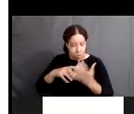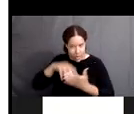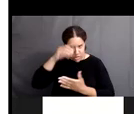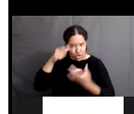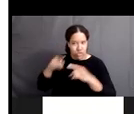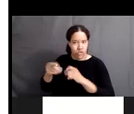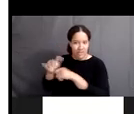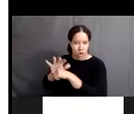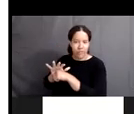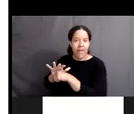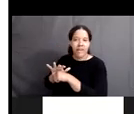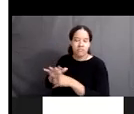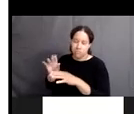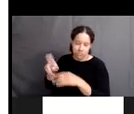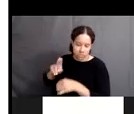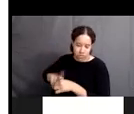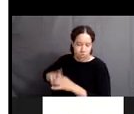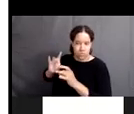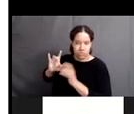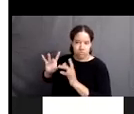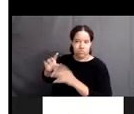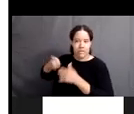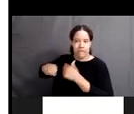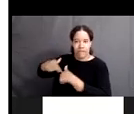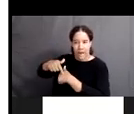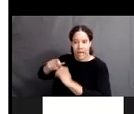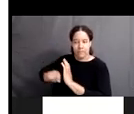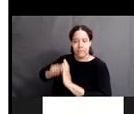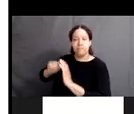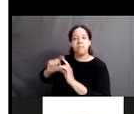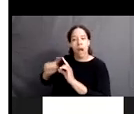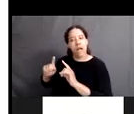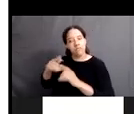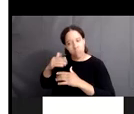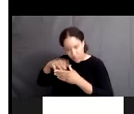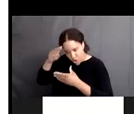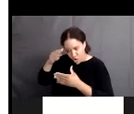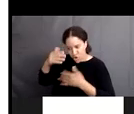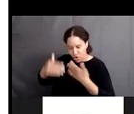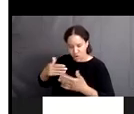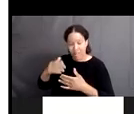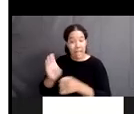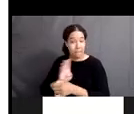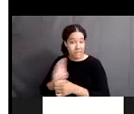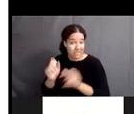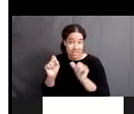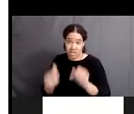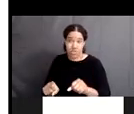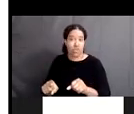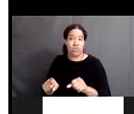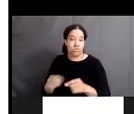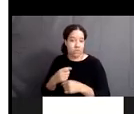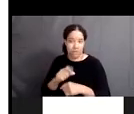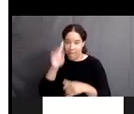businesses, cooperatives in the field were able to make different choices. Where some of those full-time